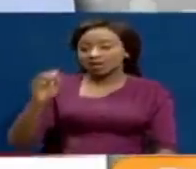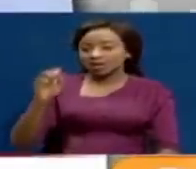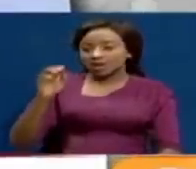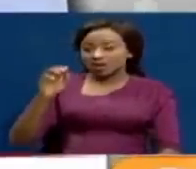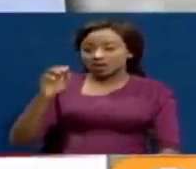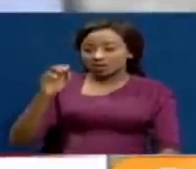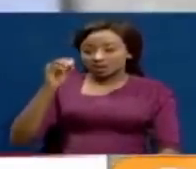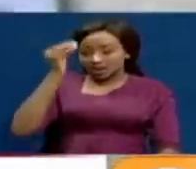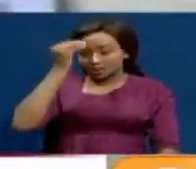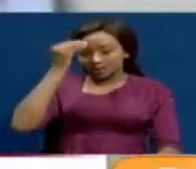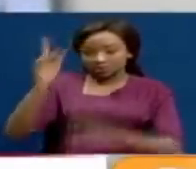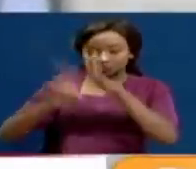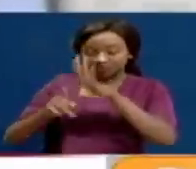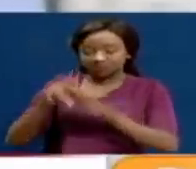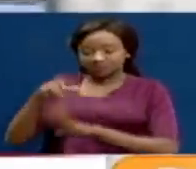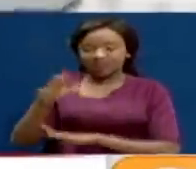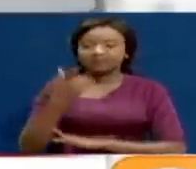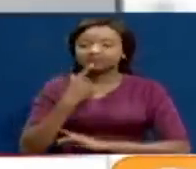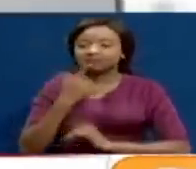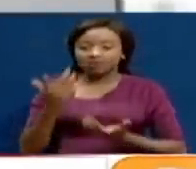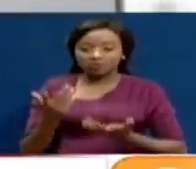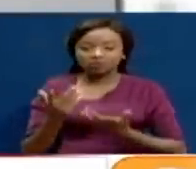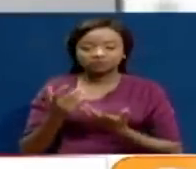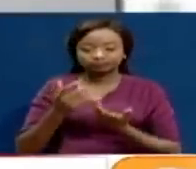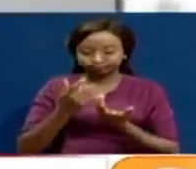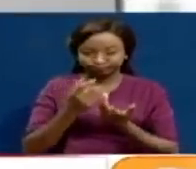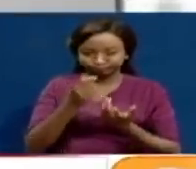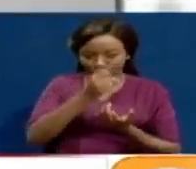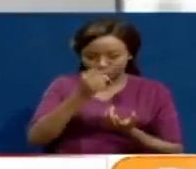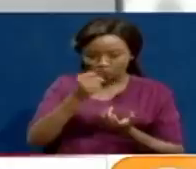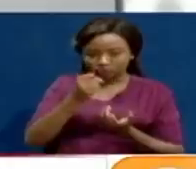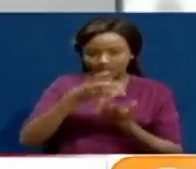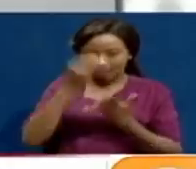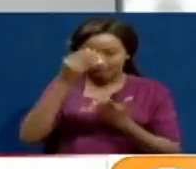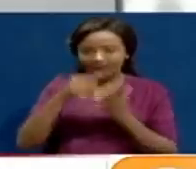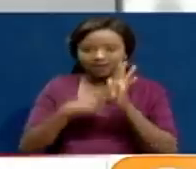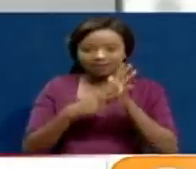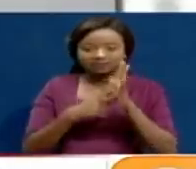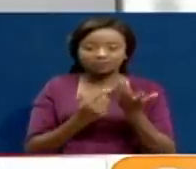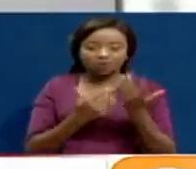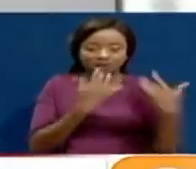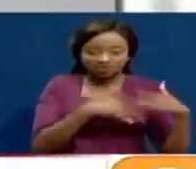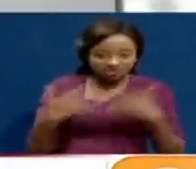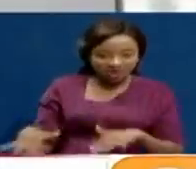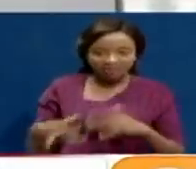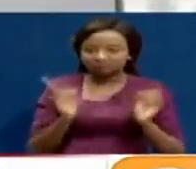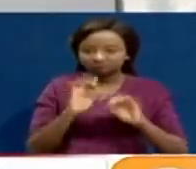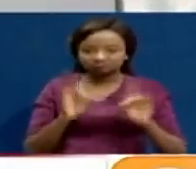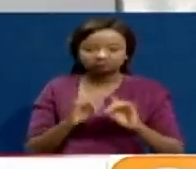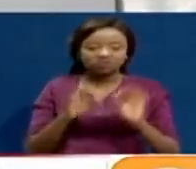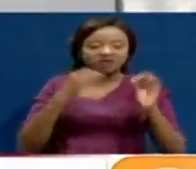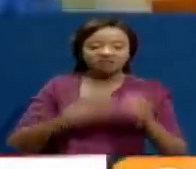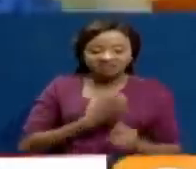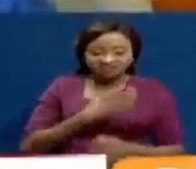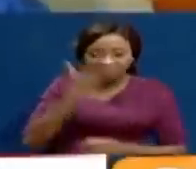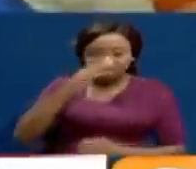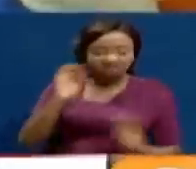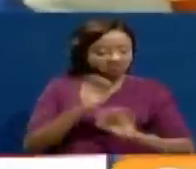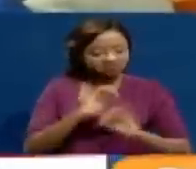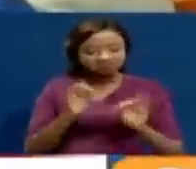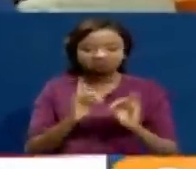all activities within learning institutions with immediate effect. This includes games, a drama, prize-giving day, visiting days, among